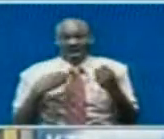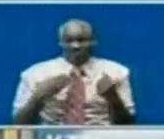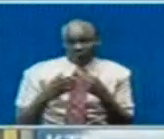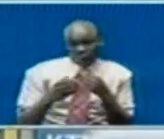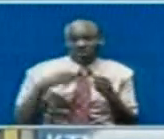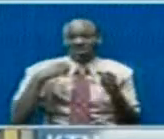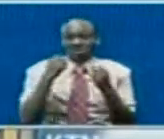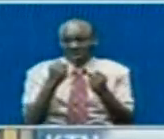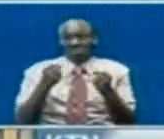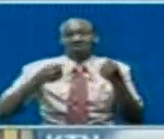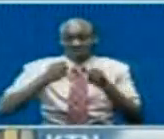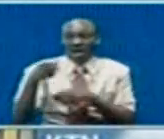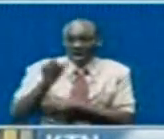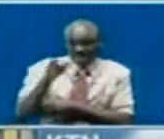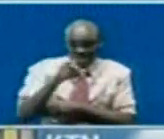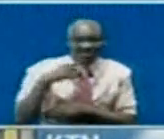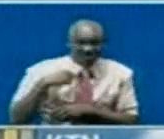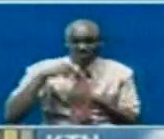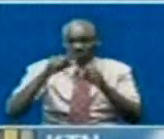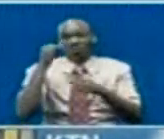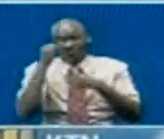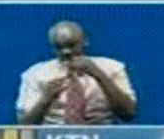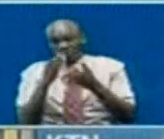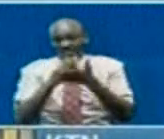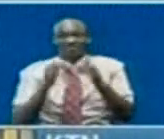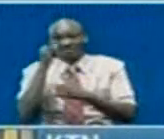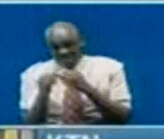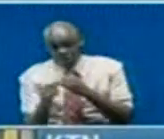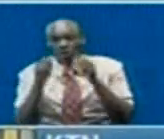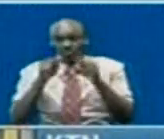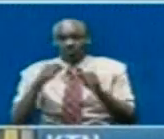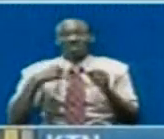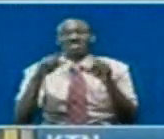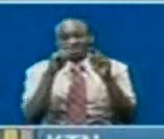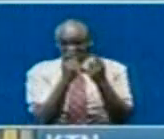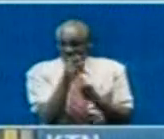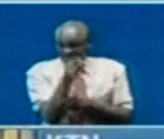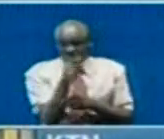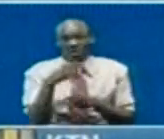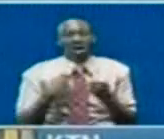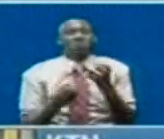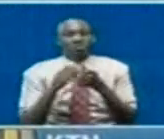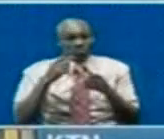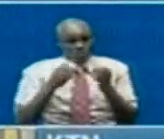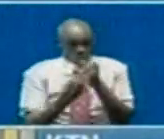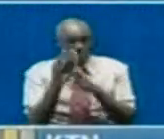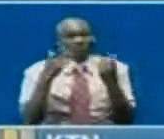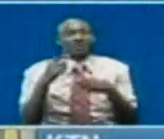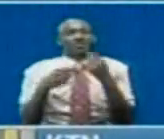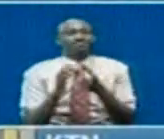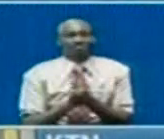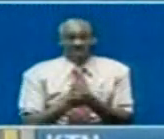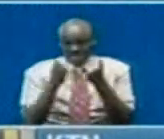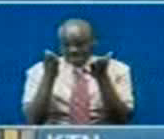Last couple of outings, we've managed finals, semi-finals, so that means the team actually has come up.